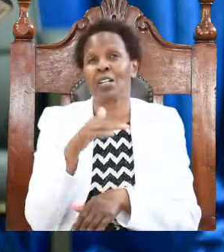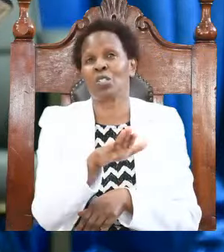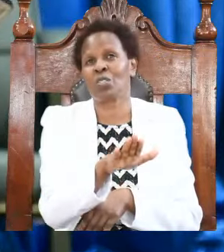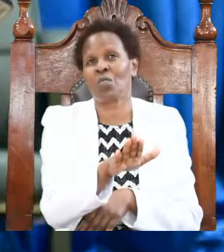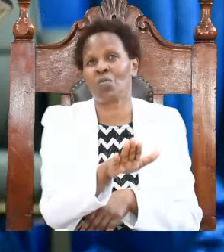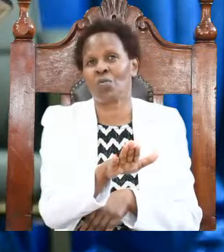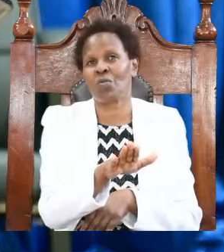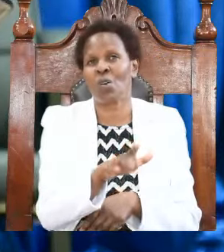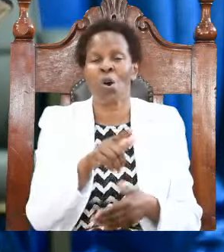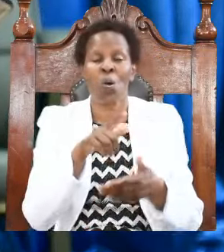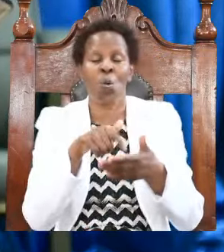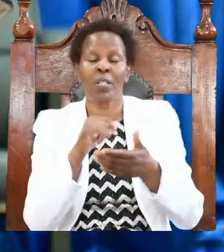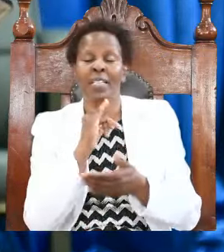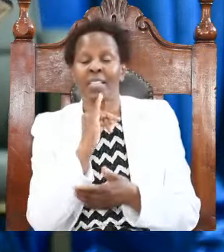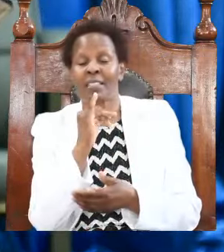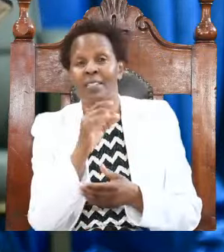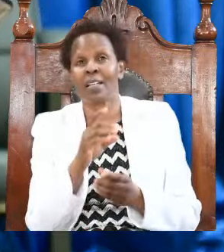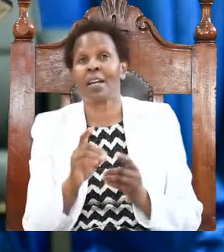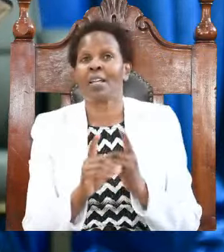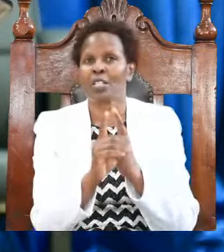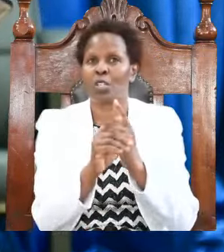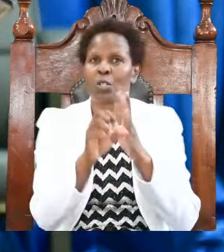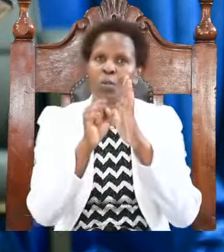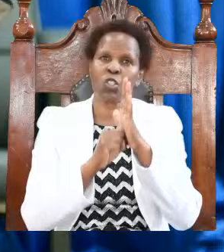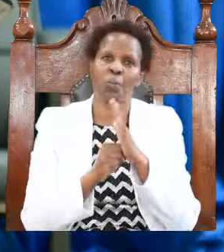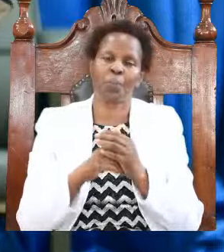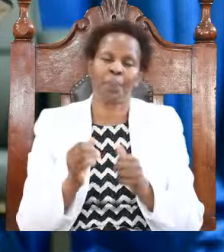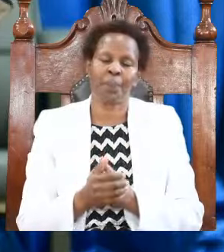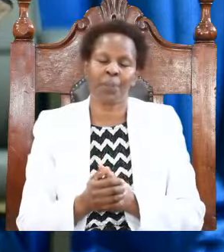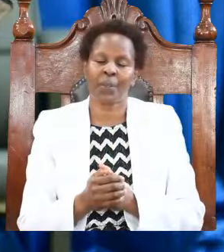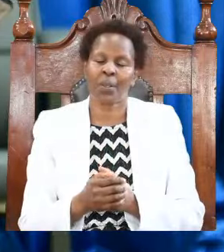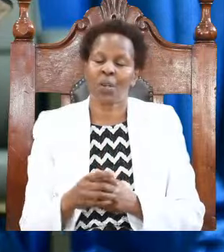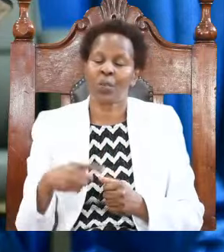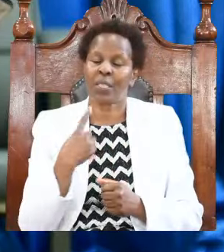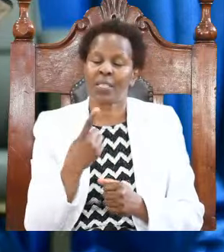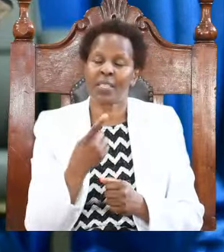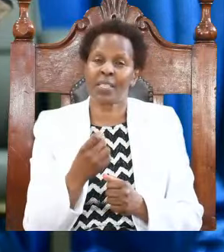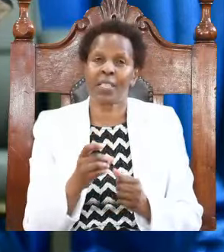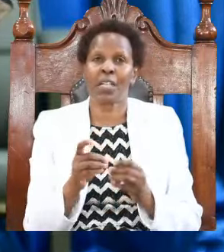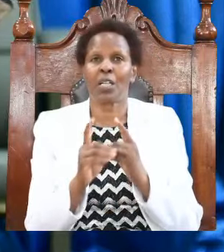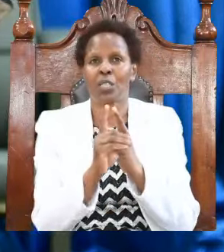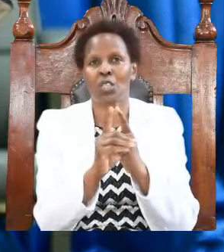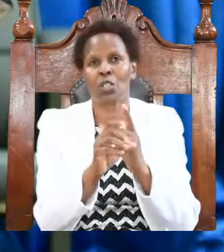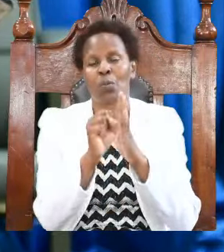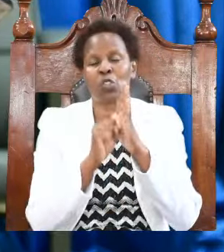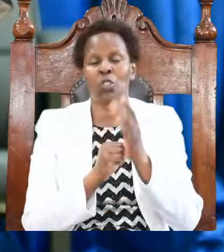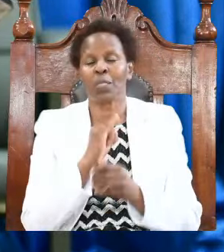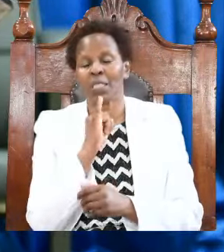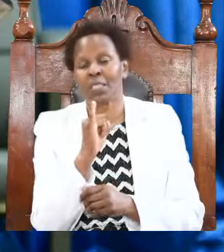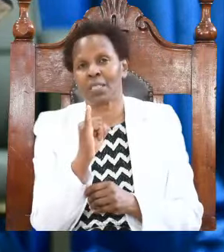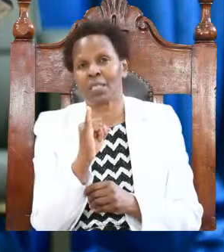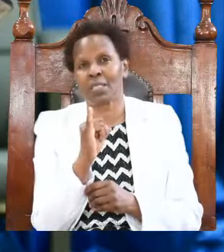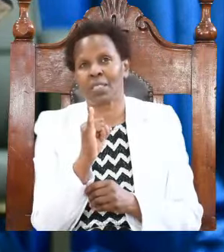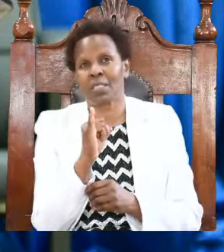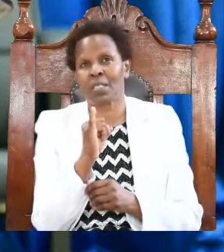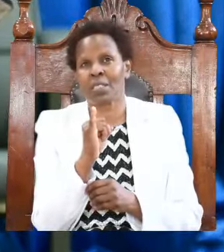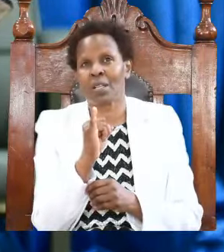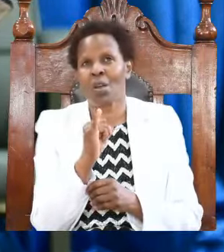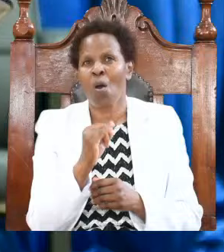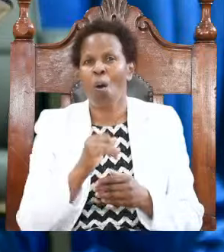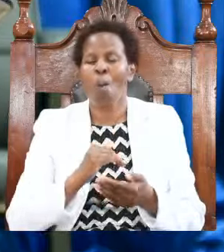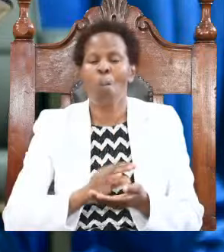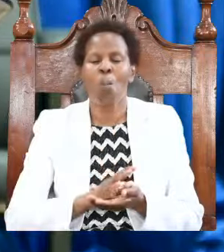what is discipleship then? And we can say that discipleship is beyond what we would